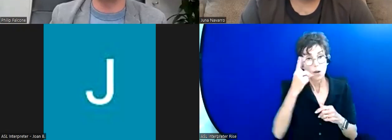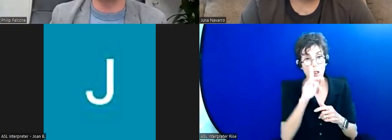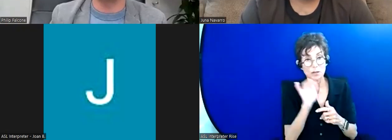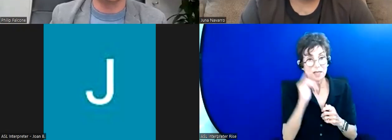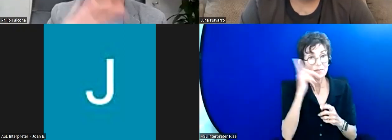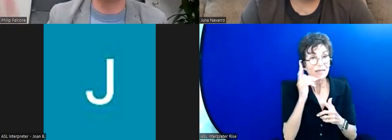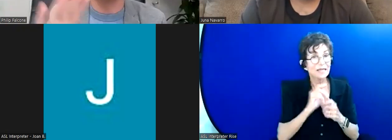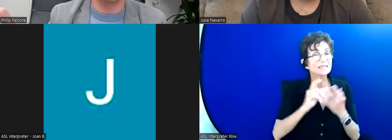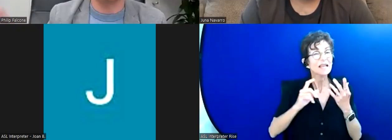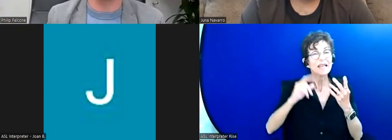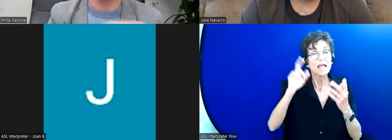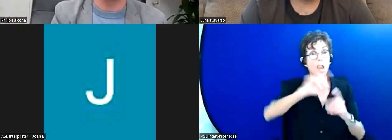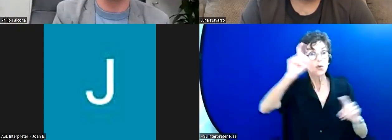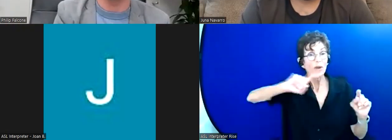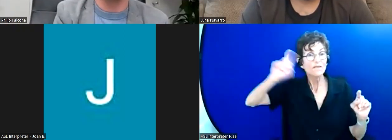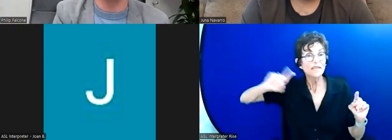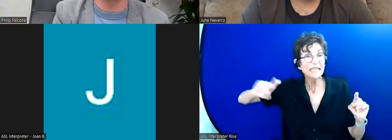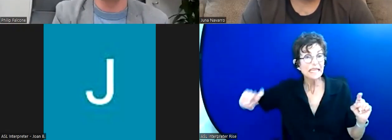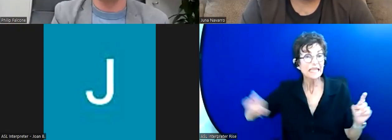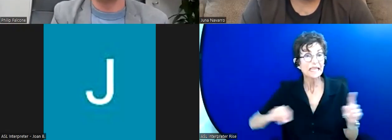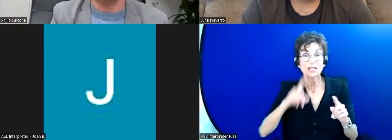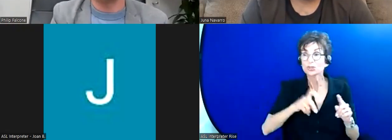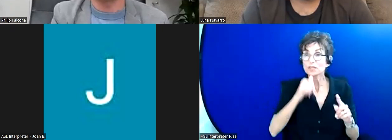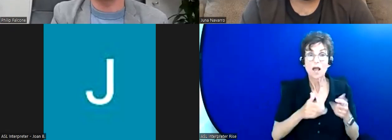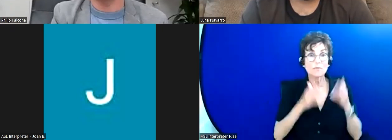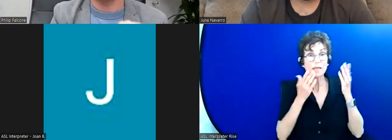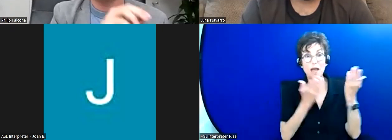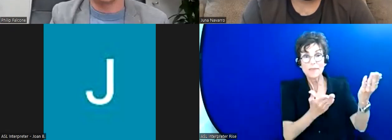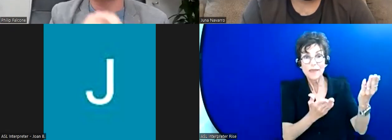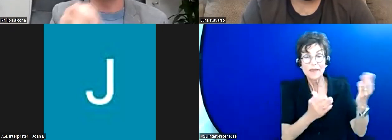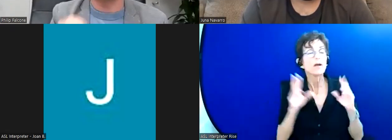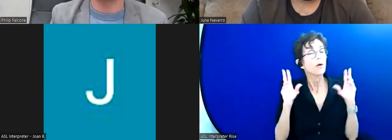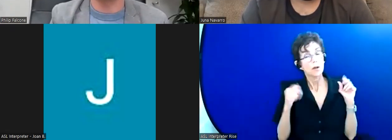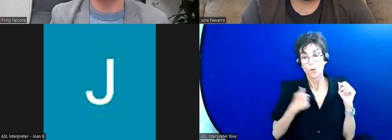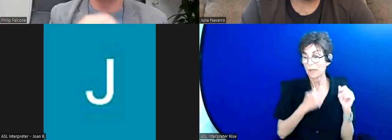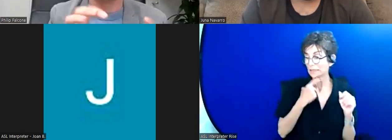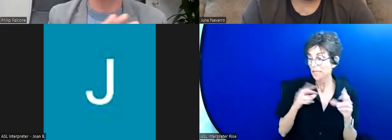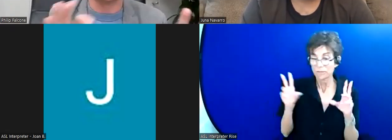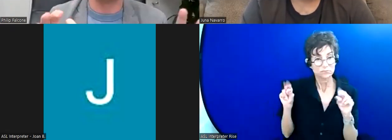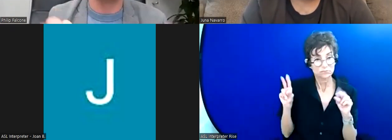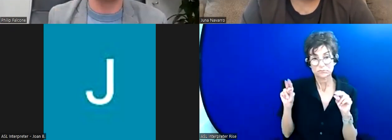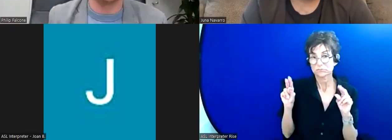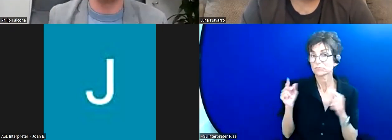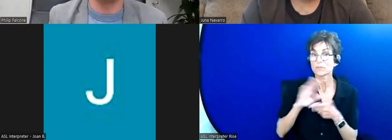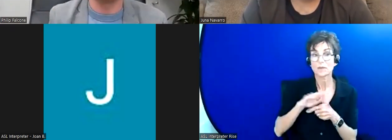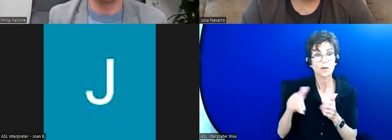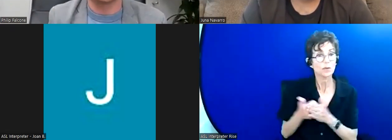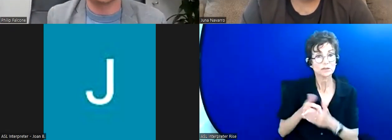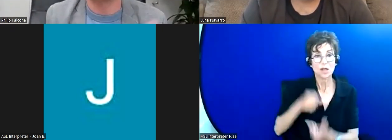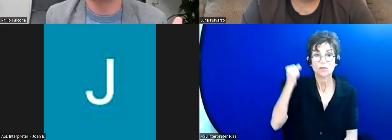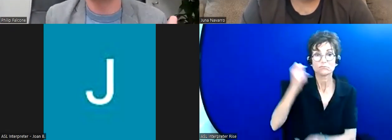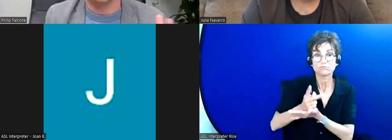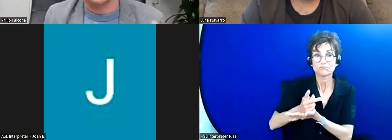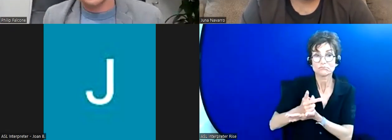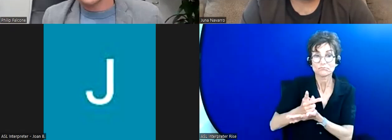shouldn't be up there, we say, actually, no, we have documentation agreements between the artist and the property owner. This was all done on the up and up and that